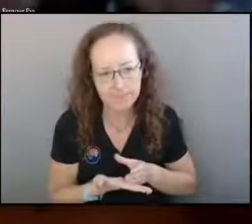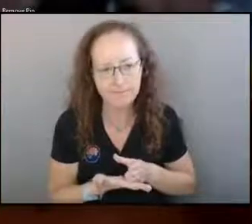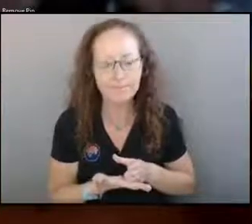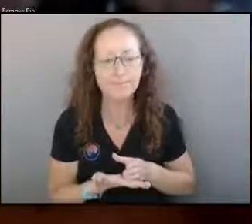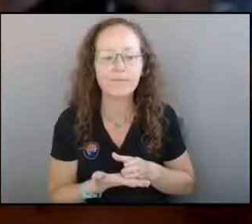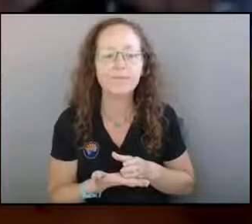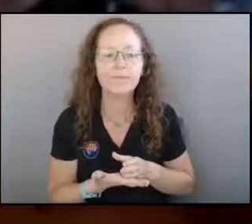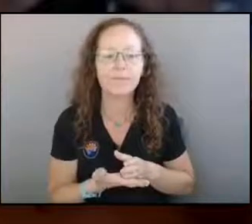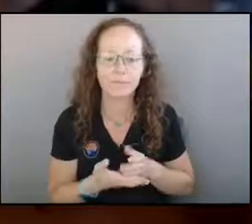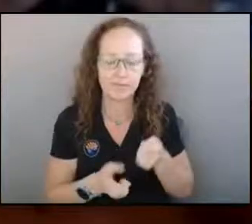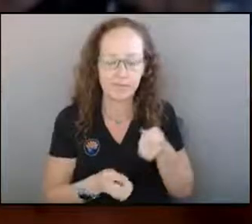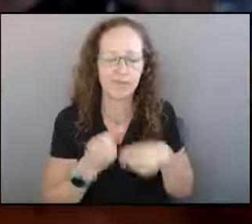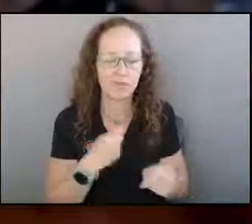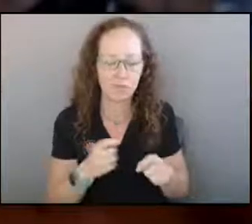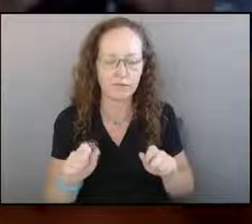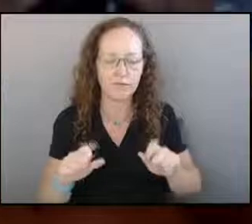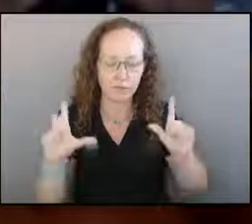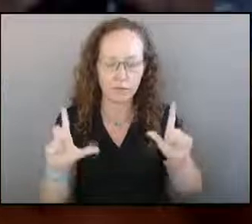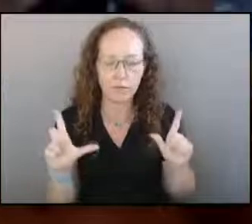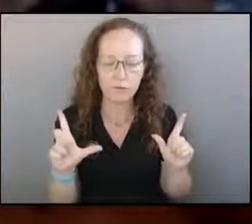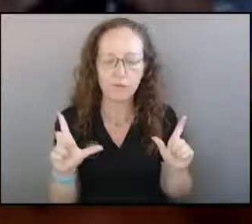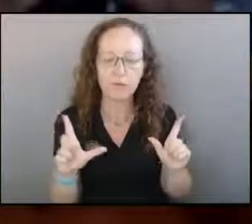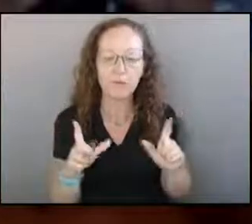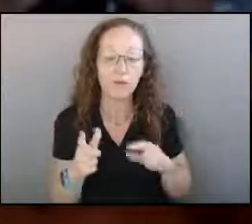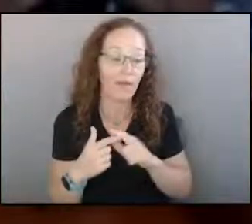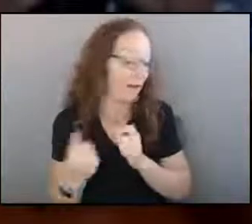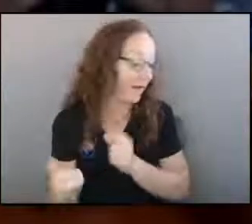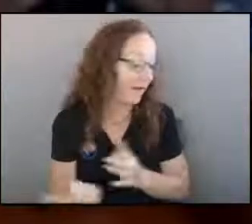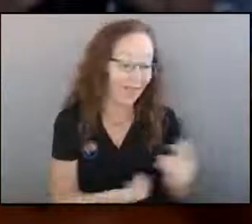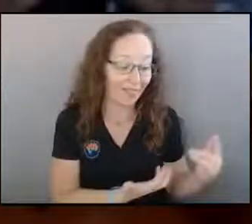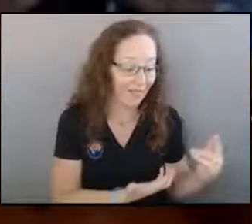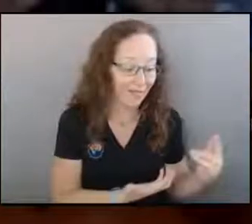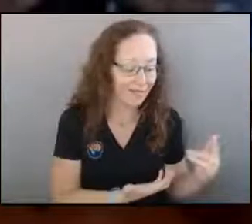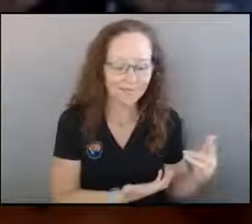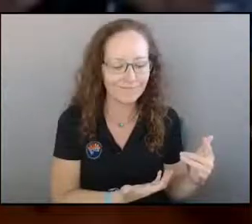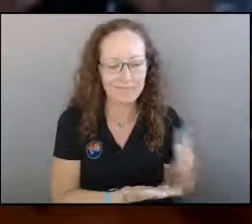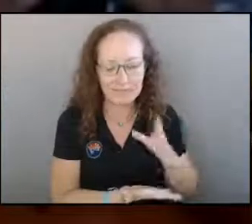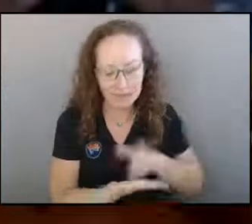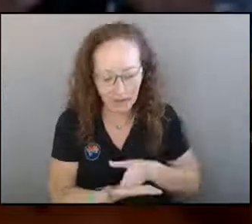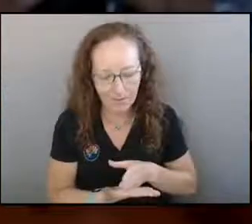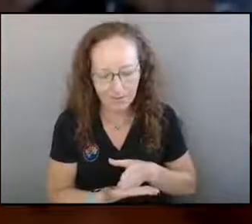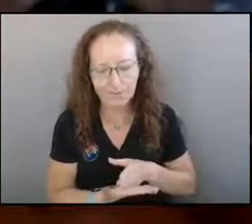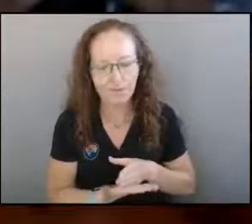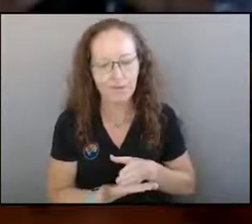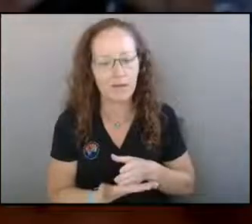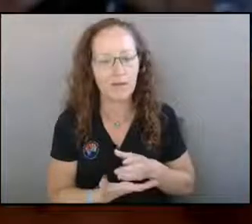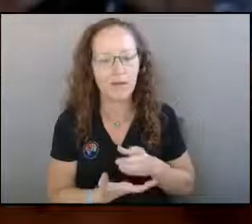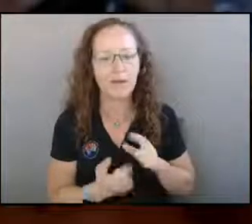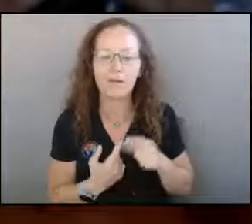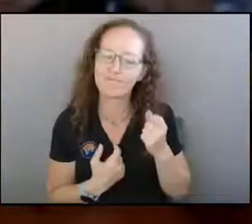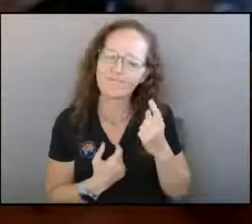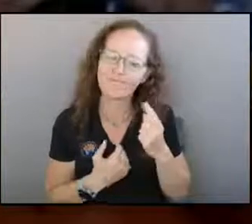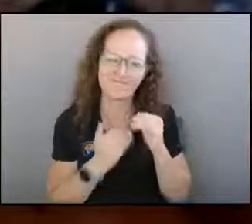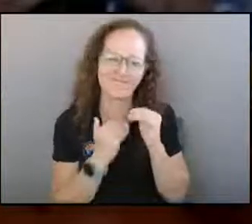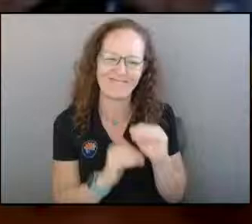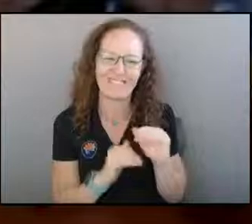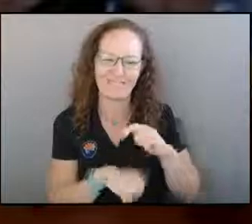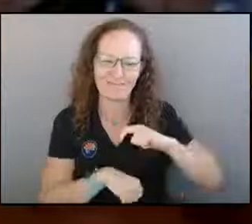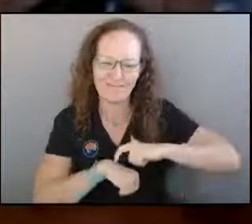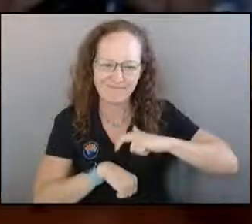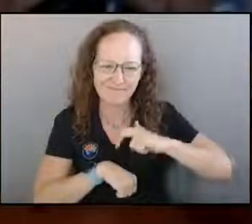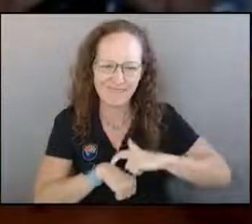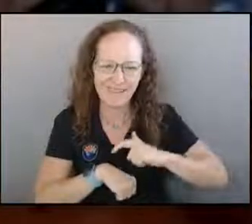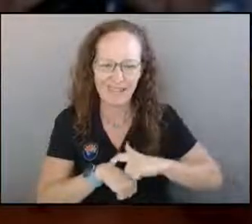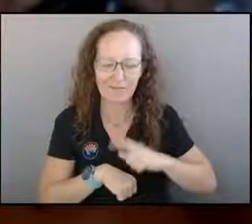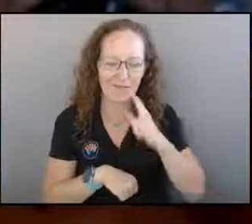when it stops that spread, we're not going to get that growth. But that's a very limited thing in today's environment out there.